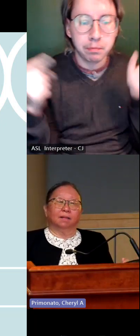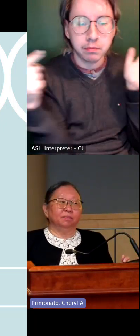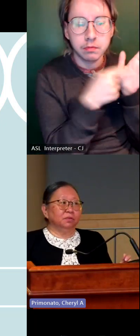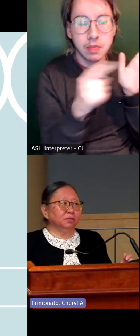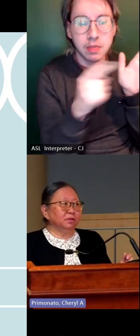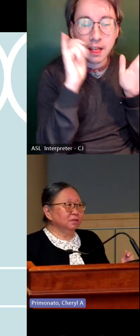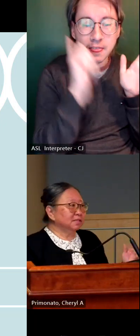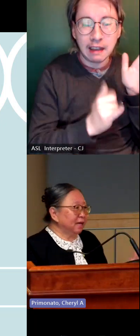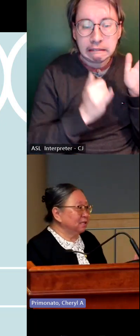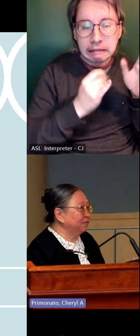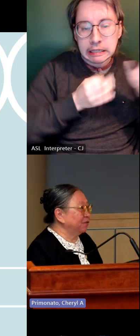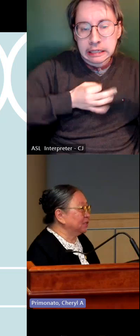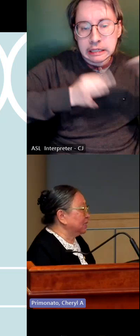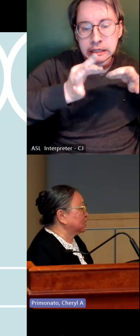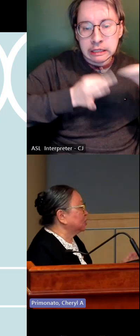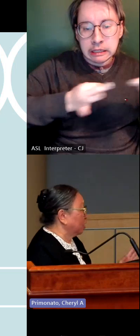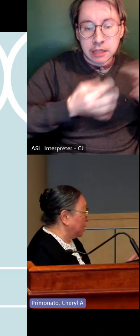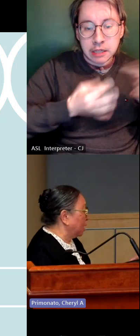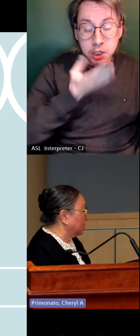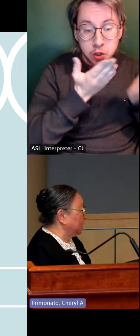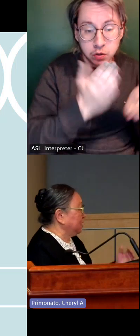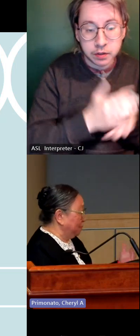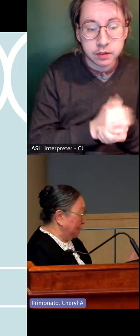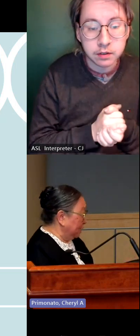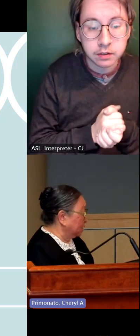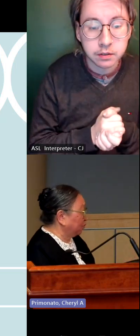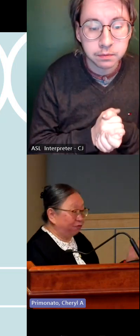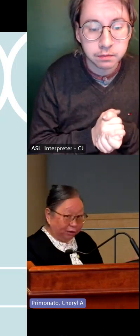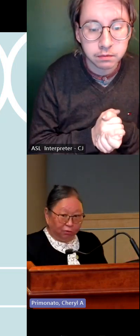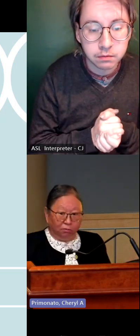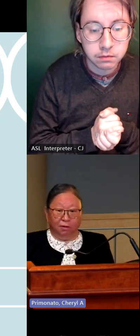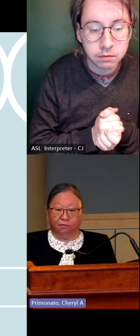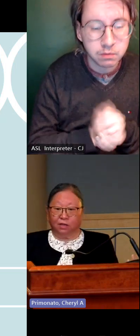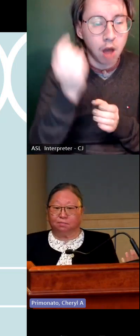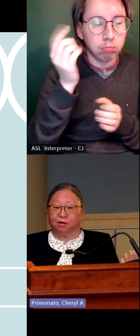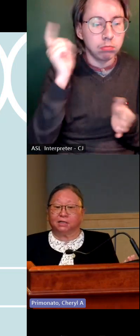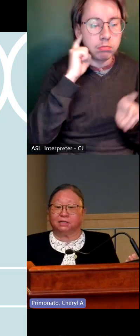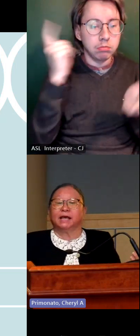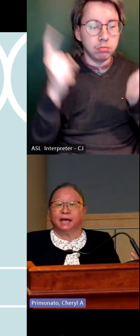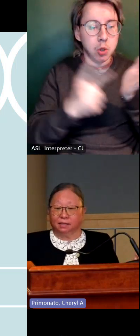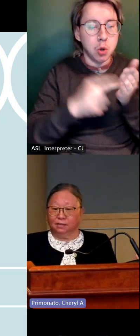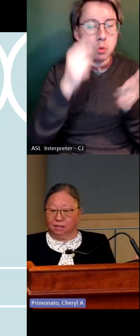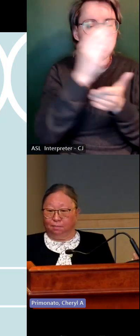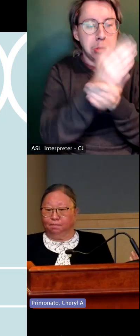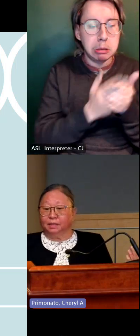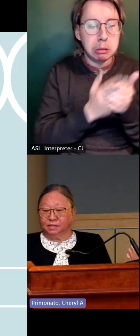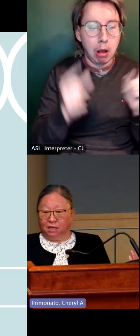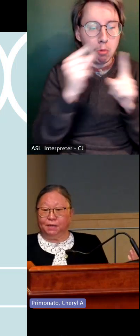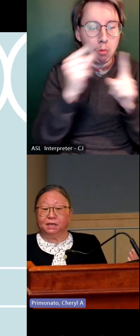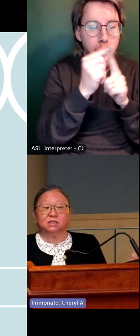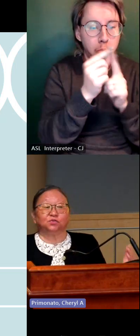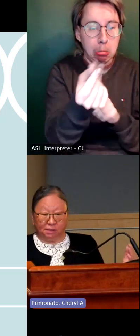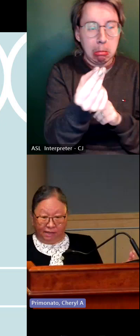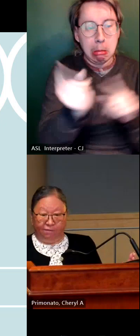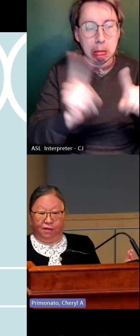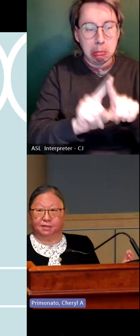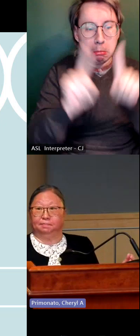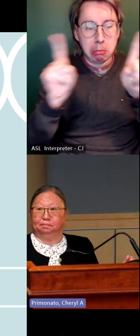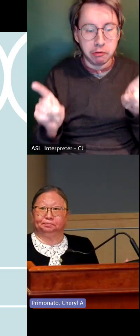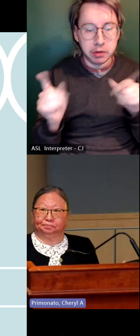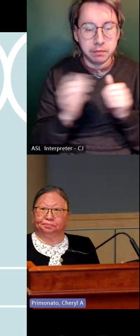then the second difference is the terminology. DBE is for federal funded projects and DB is